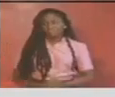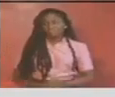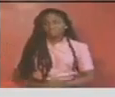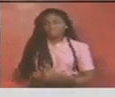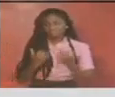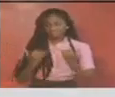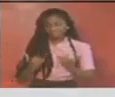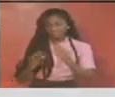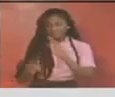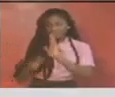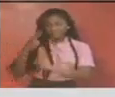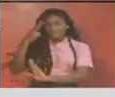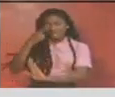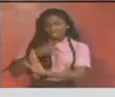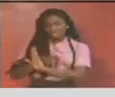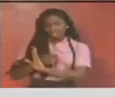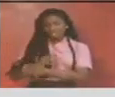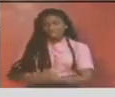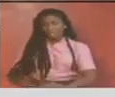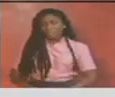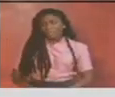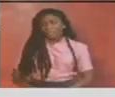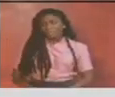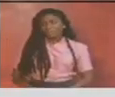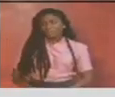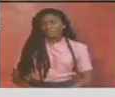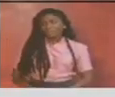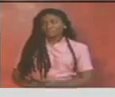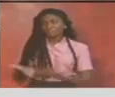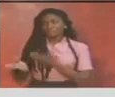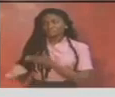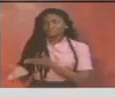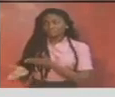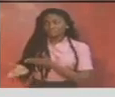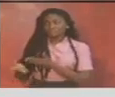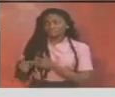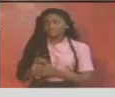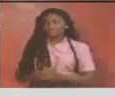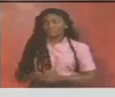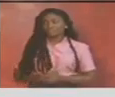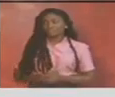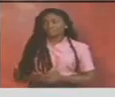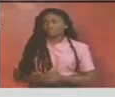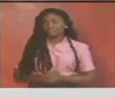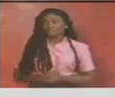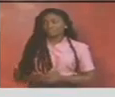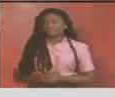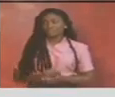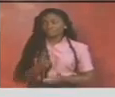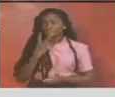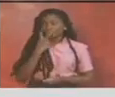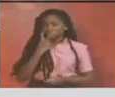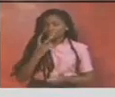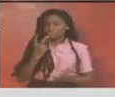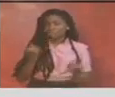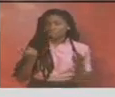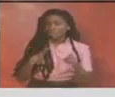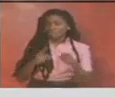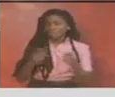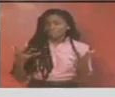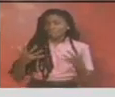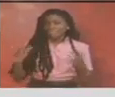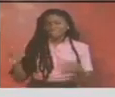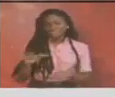into March. Next slide. So again, just to break down into disaggregation by age and sex, we find, again,